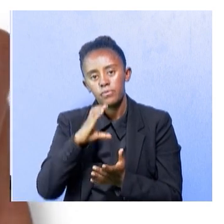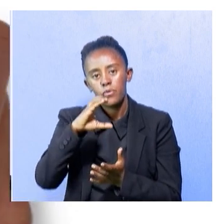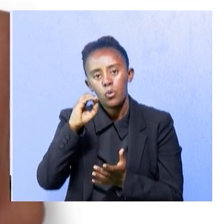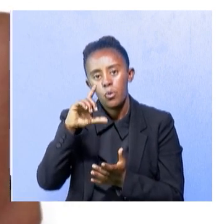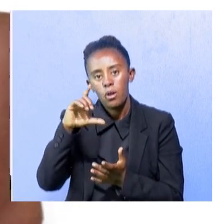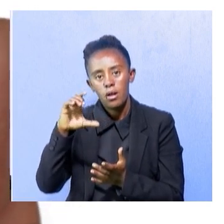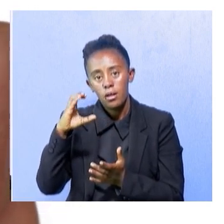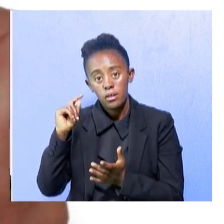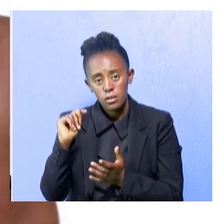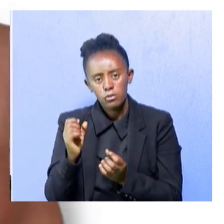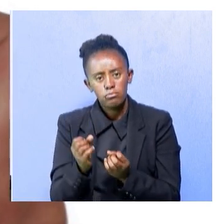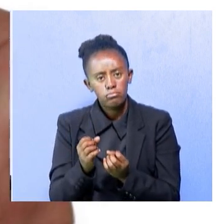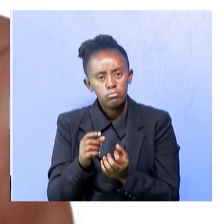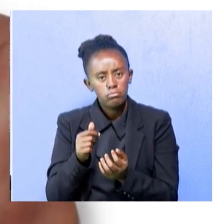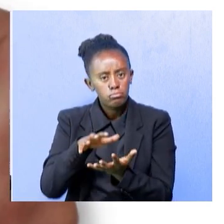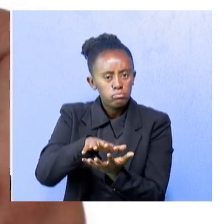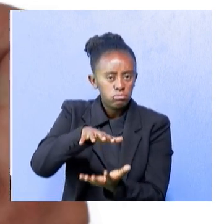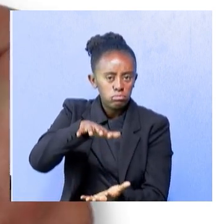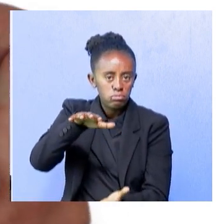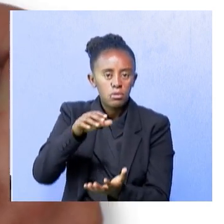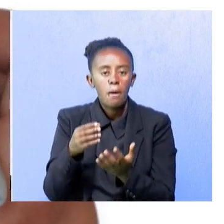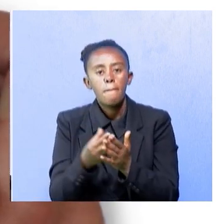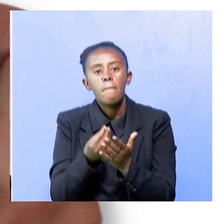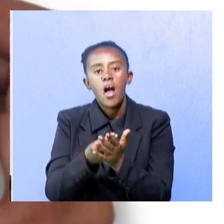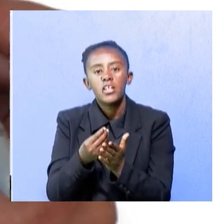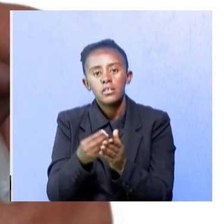a huge amount of money.